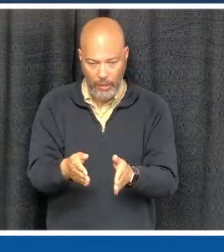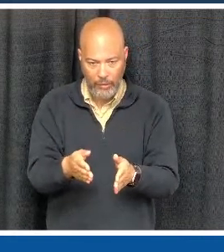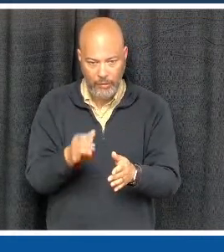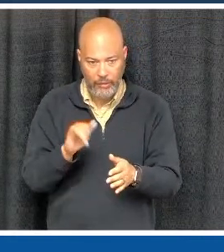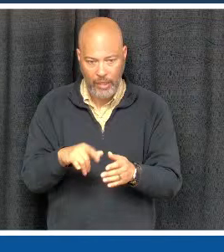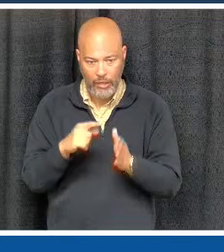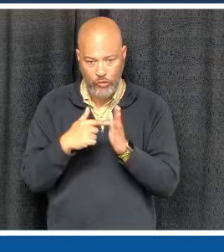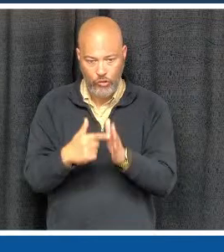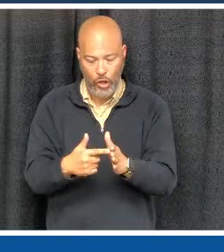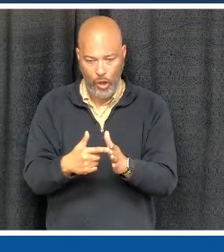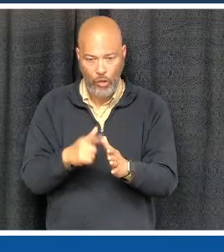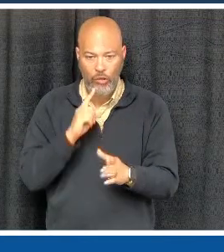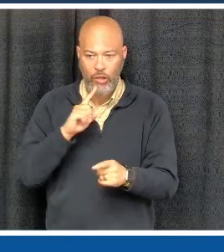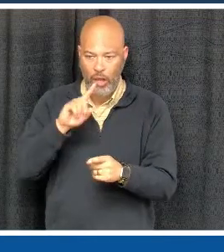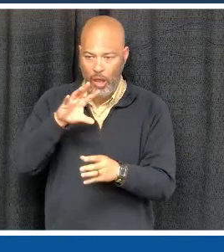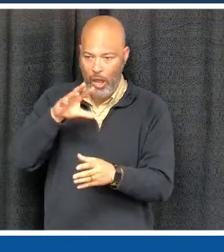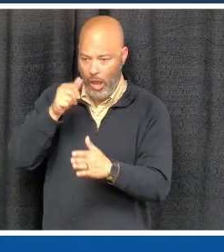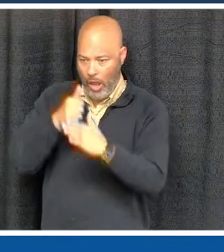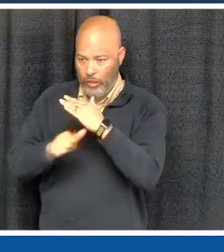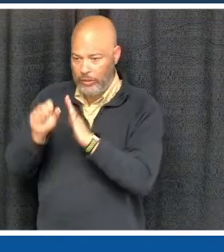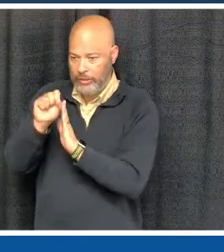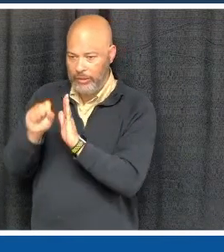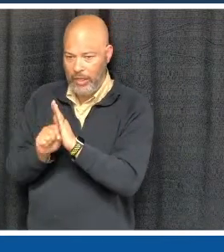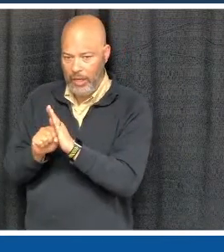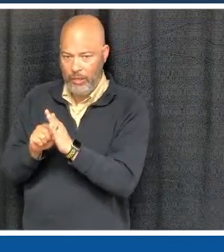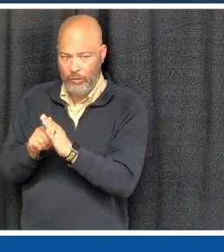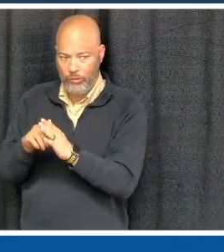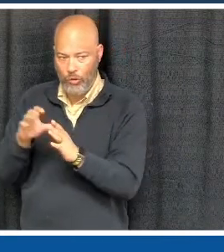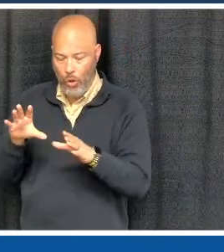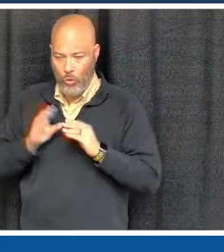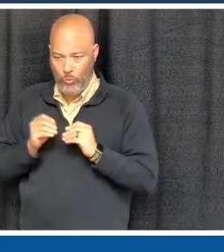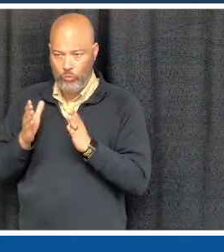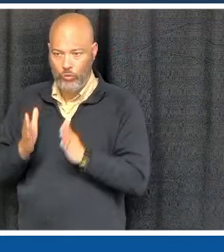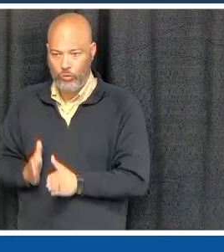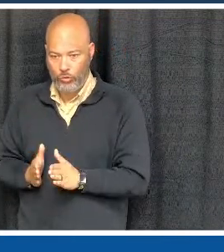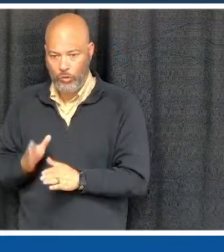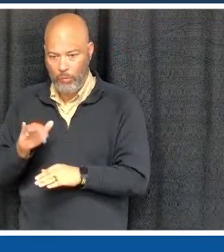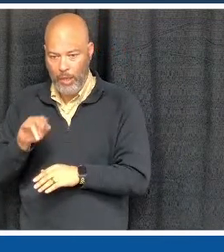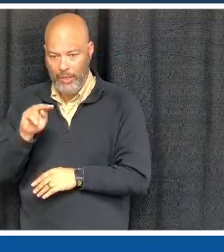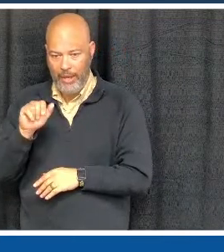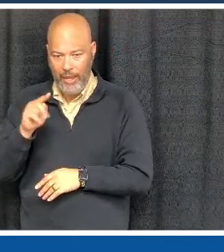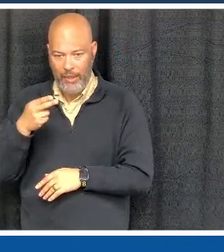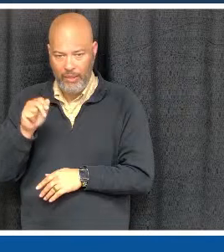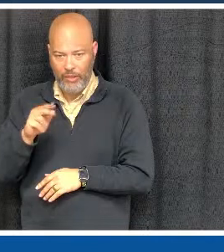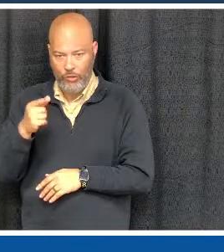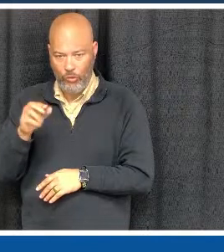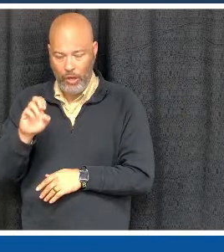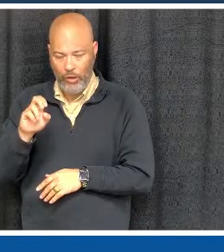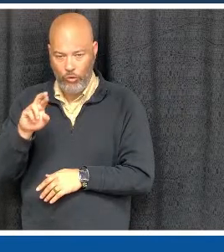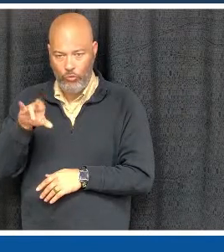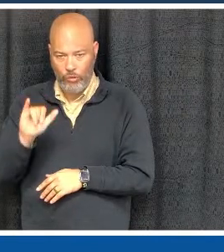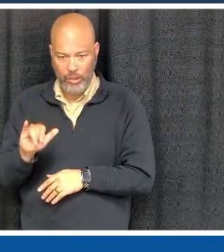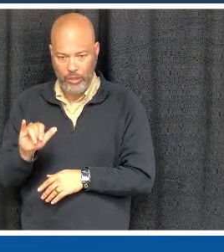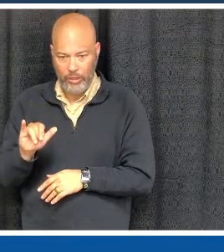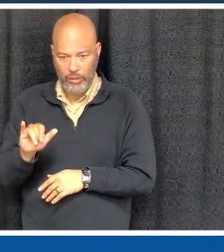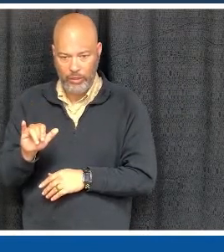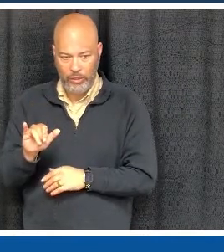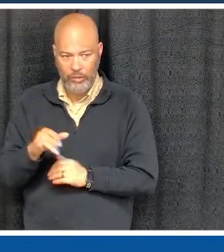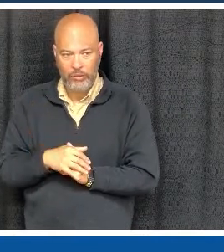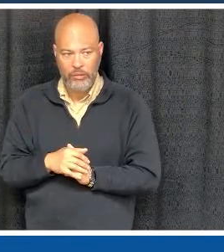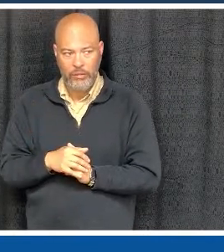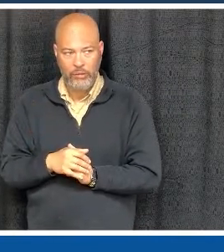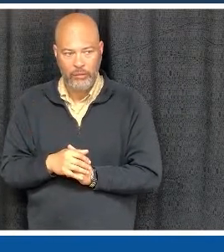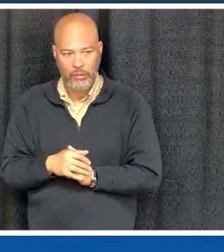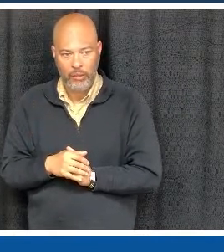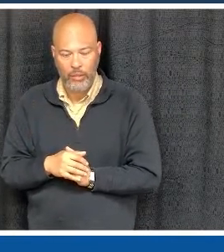have been shown within TDOT right-of-way, as mentioned by TDOT Representative Nathan Gregory of the TDOT Region 3 Geodetics